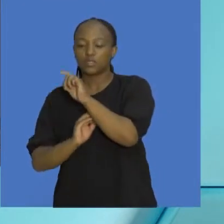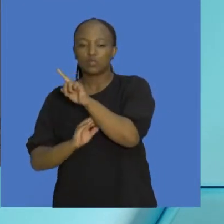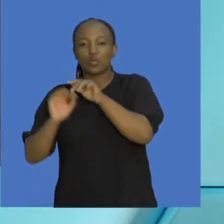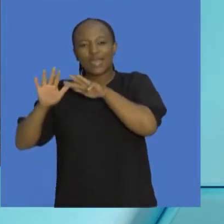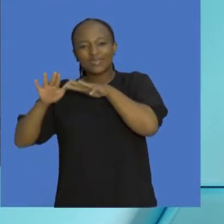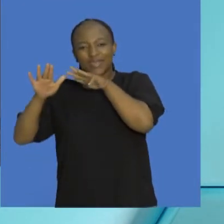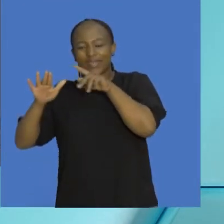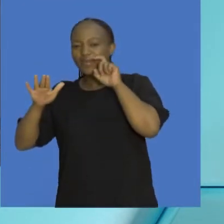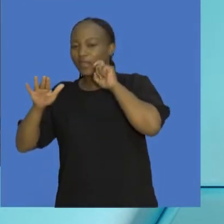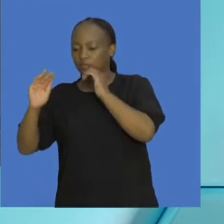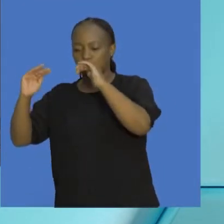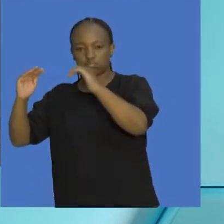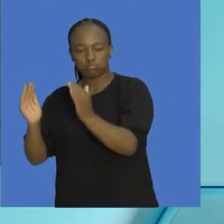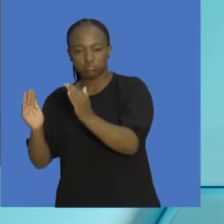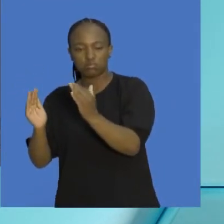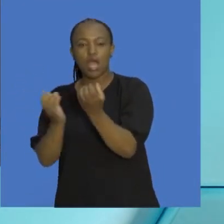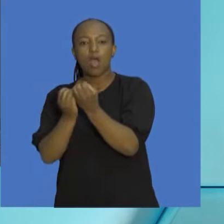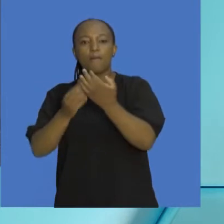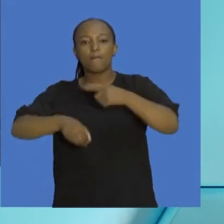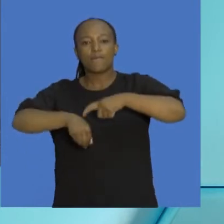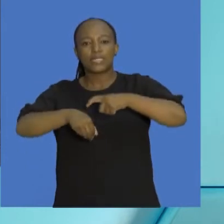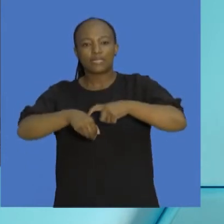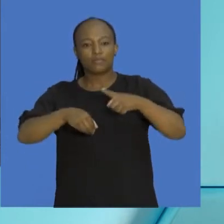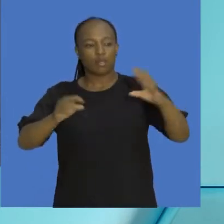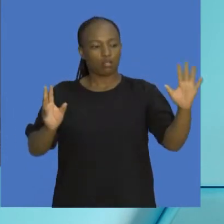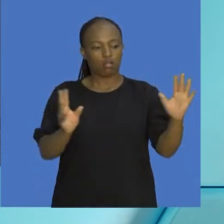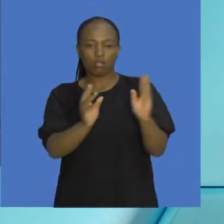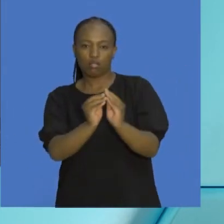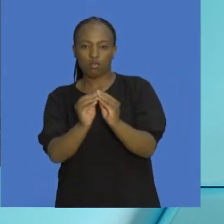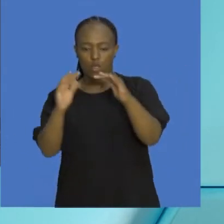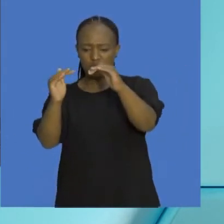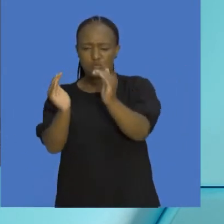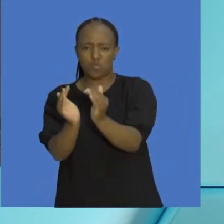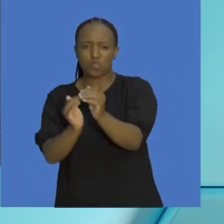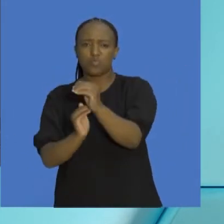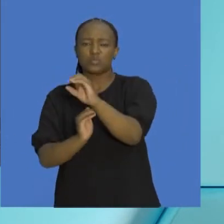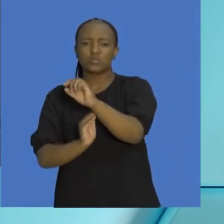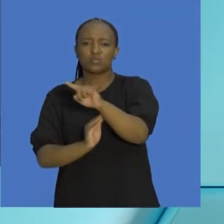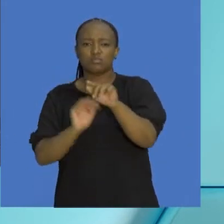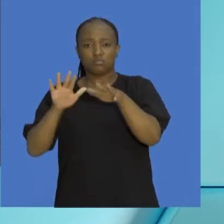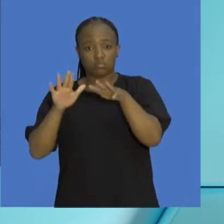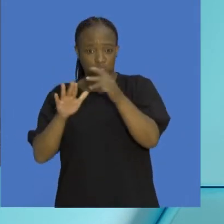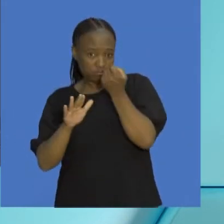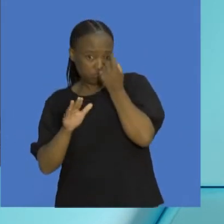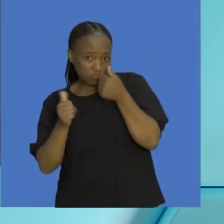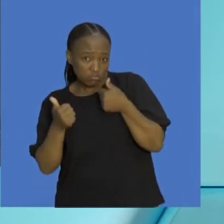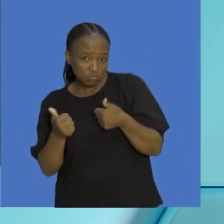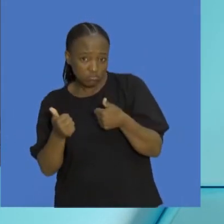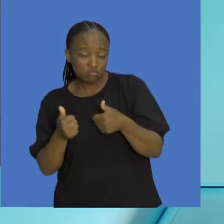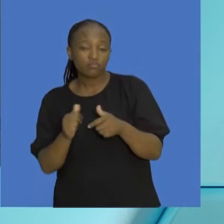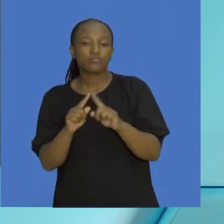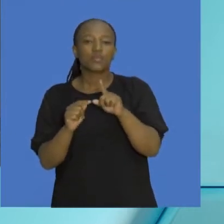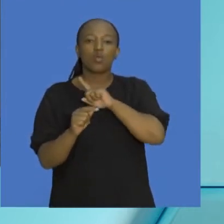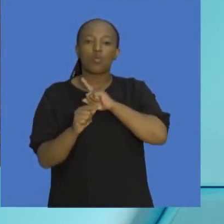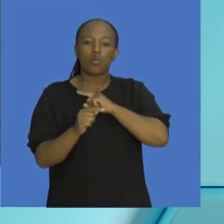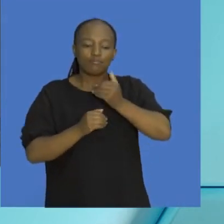and 19, and the frequency will be the total in that category. Okay, does that make sense? Okay,